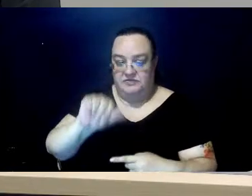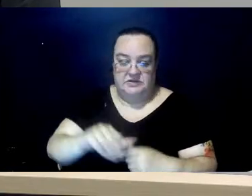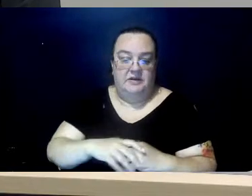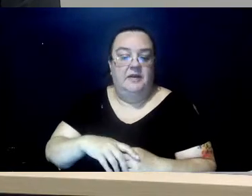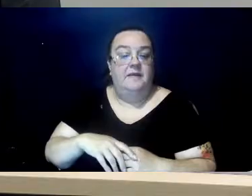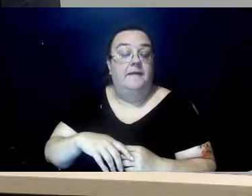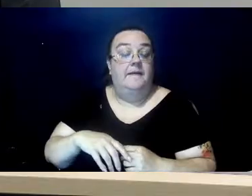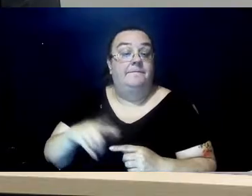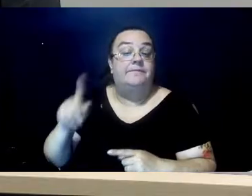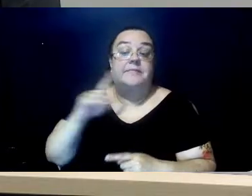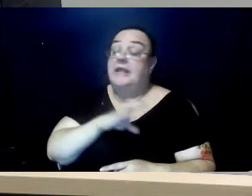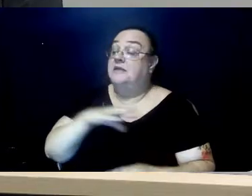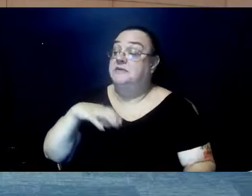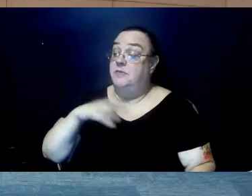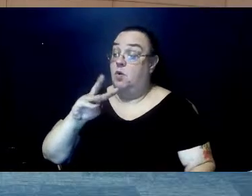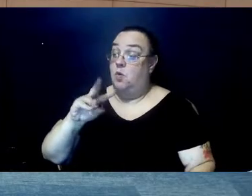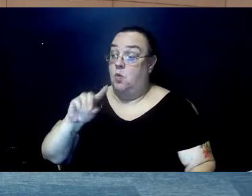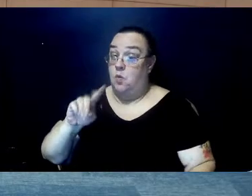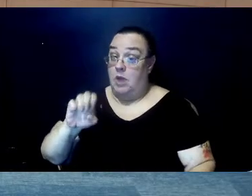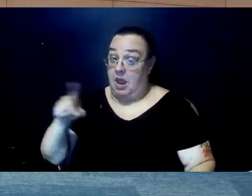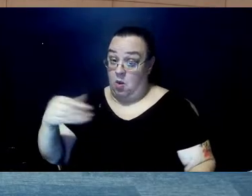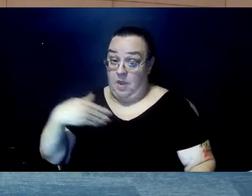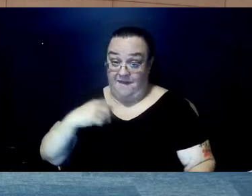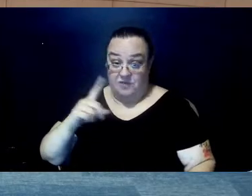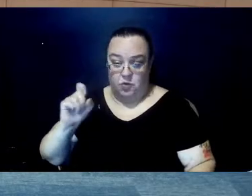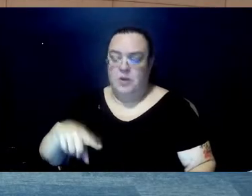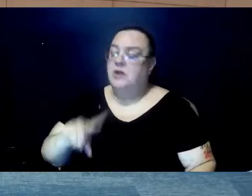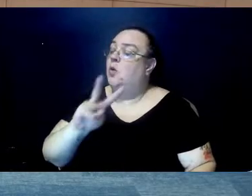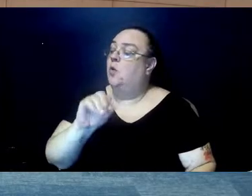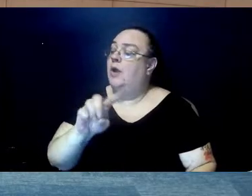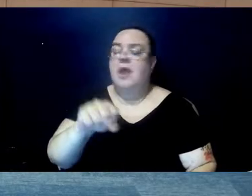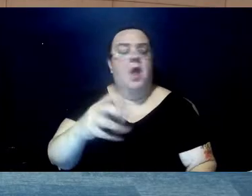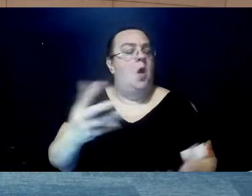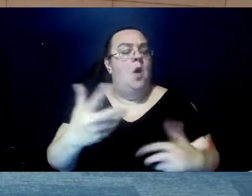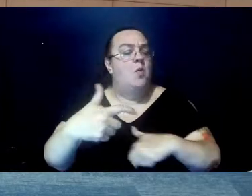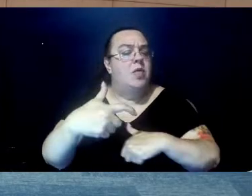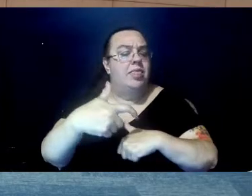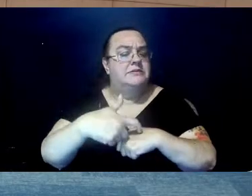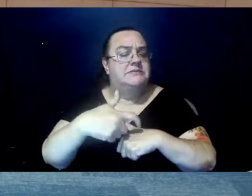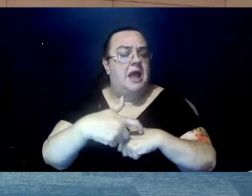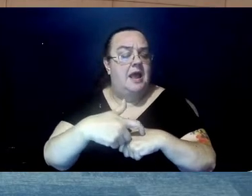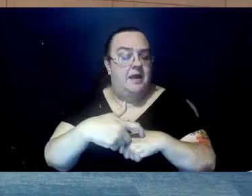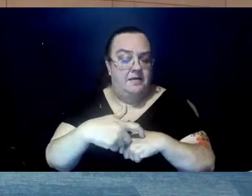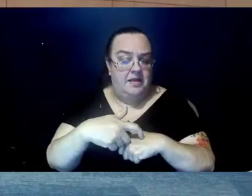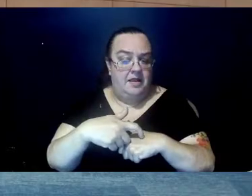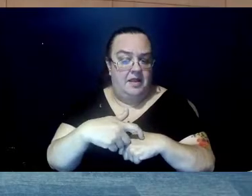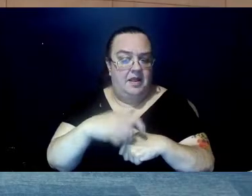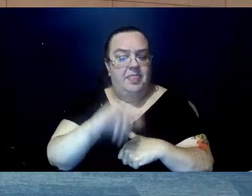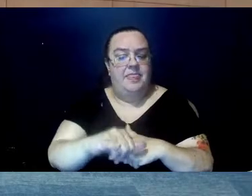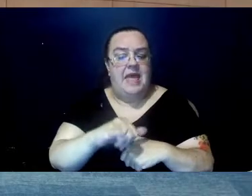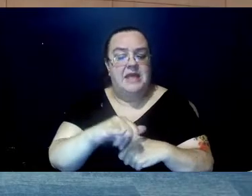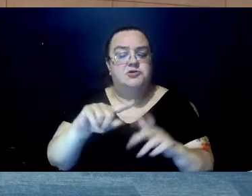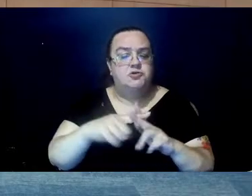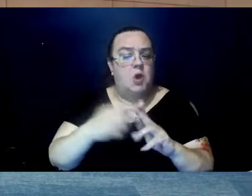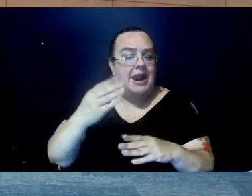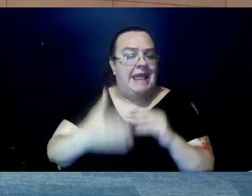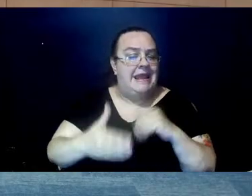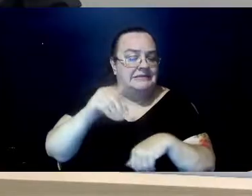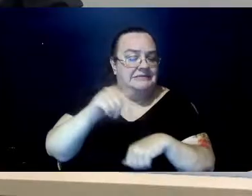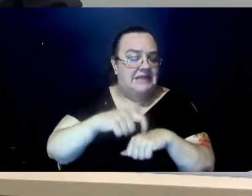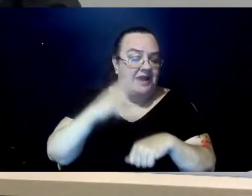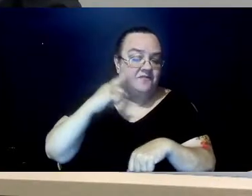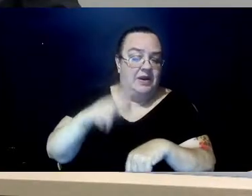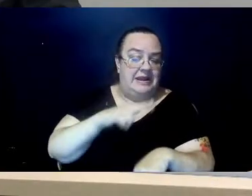Wade. busy weekend. Oh, Councilmember Wade, did you have a question? Yes. What was the time of the National Night Out, the start and end time? 5 o'clock,